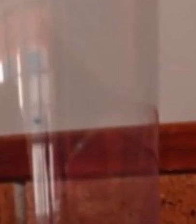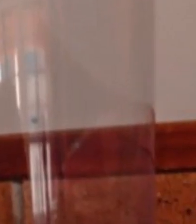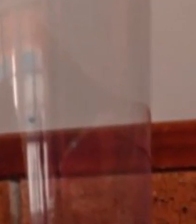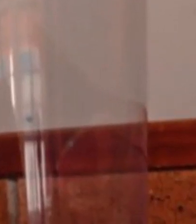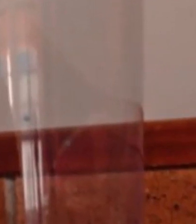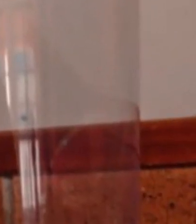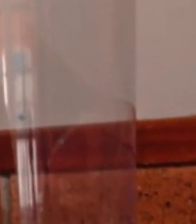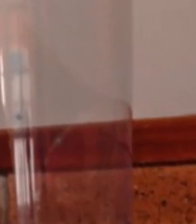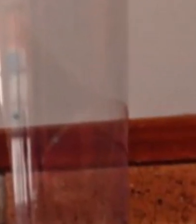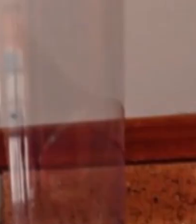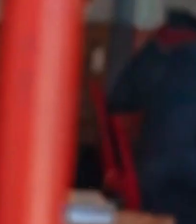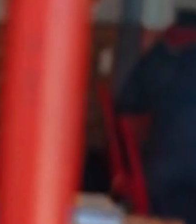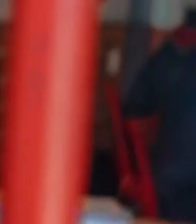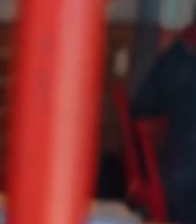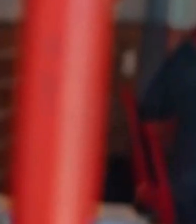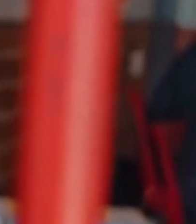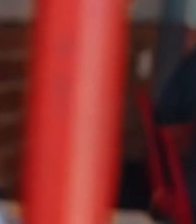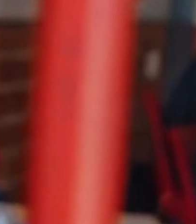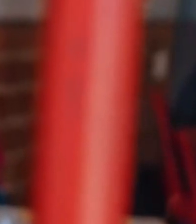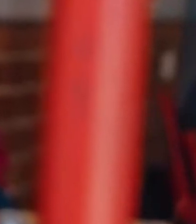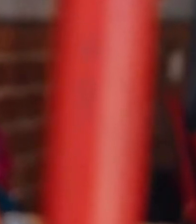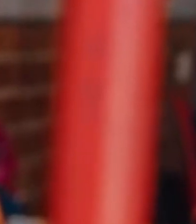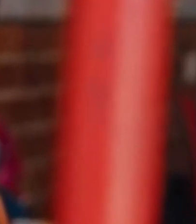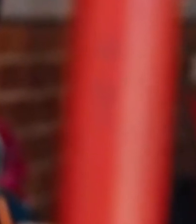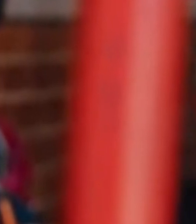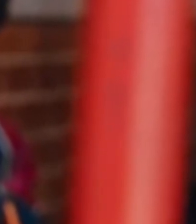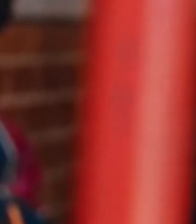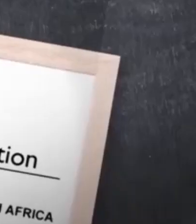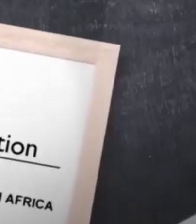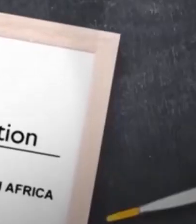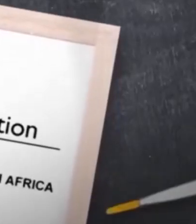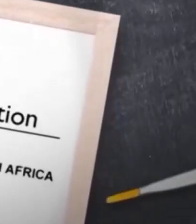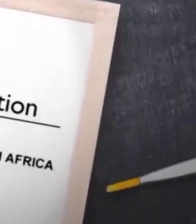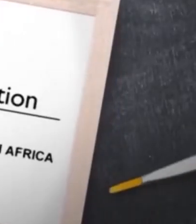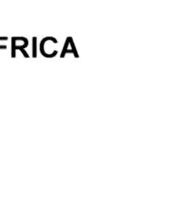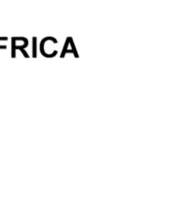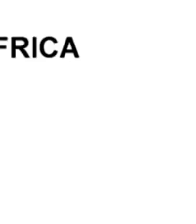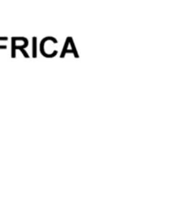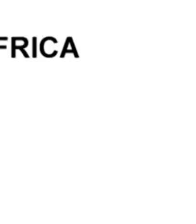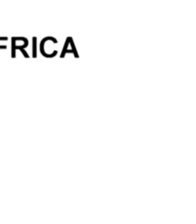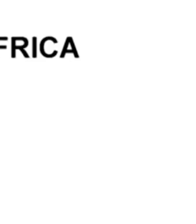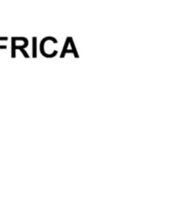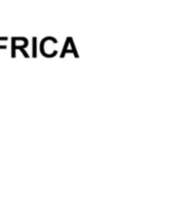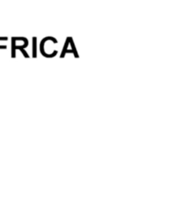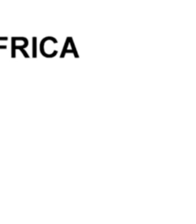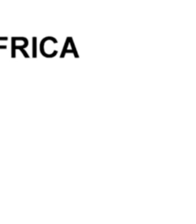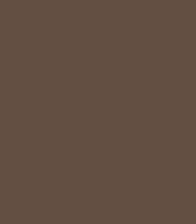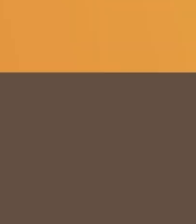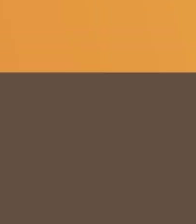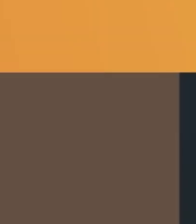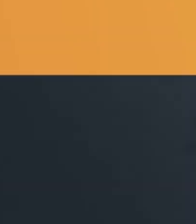No matter the outcome, you are at the finish line. Now give it your very, very best. And I thank you.